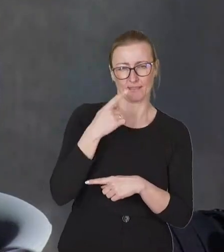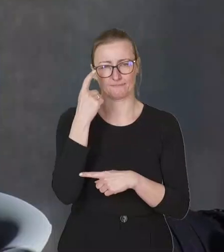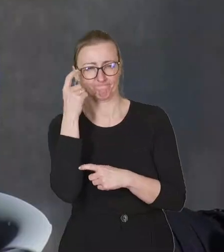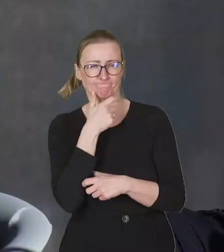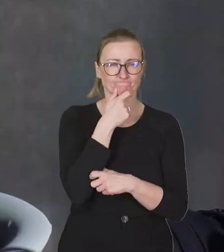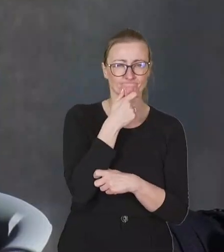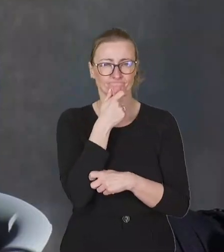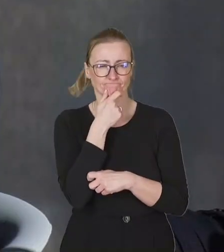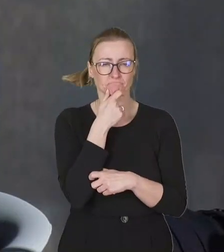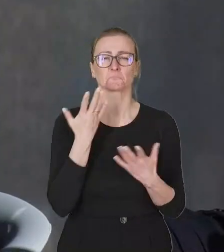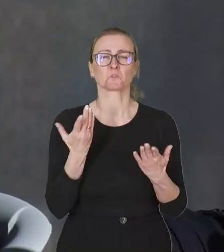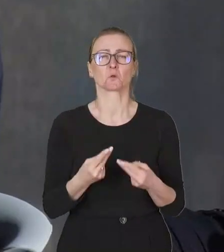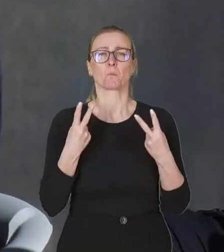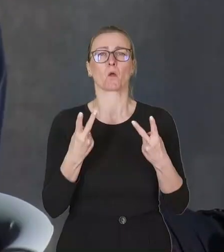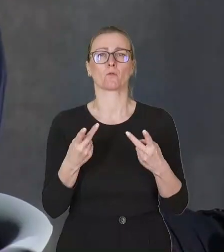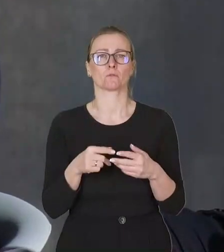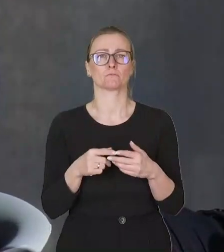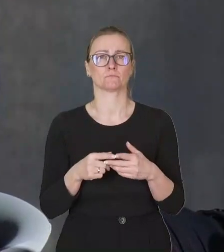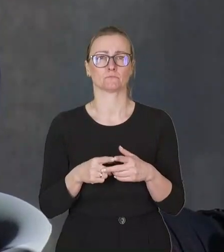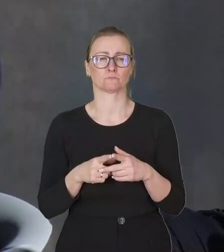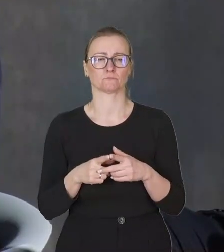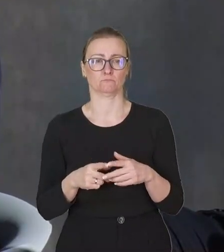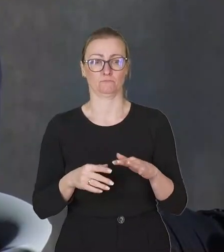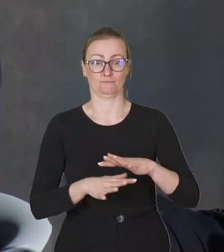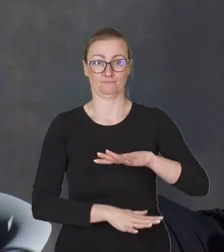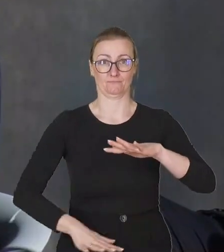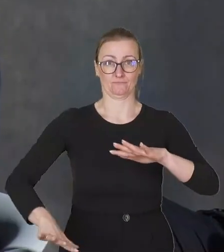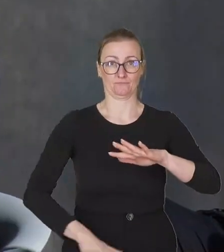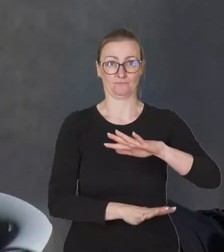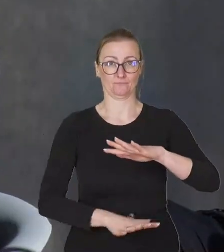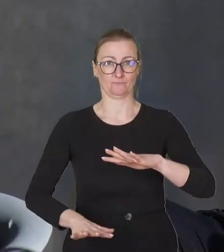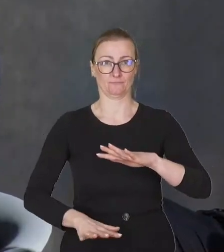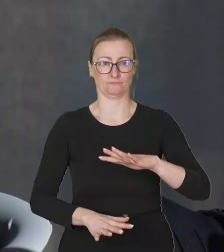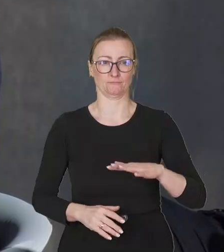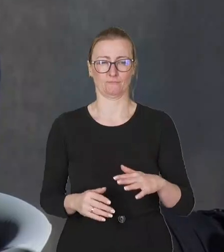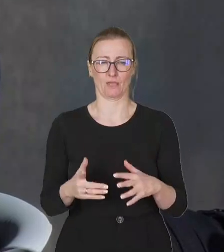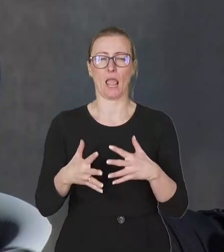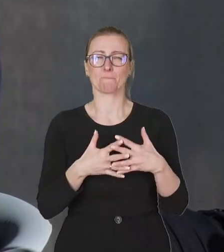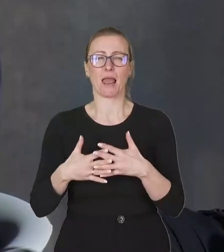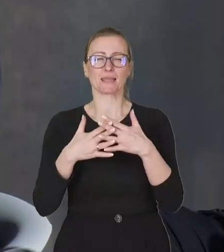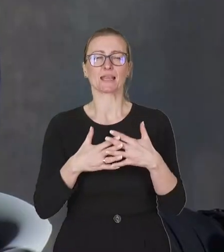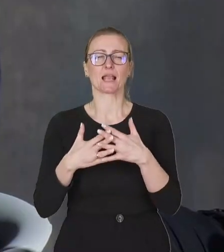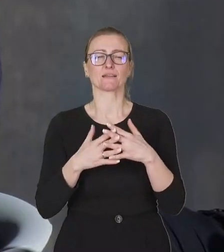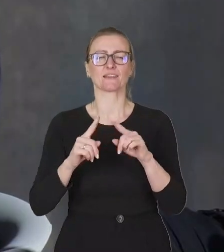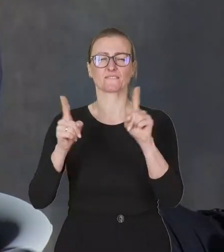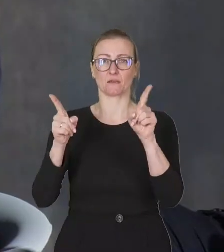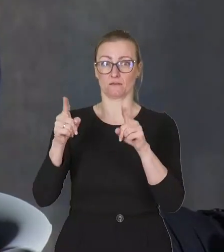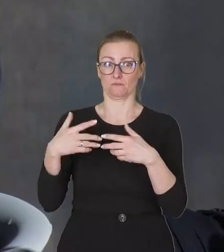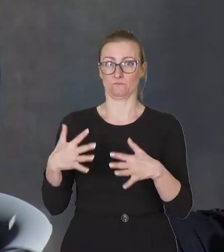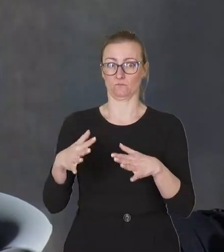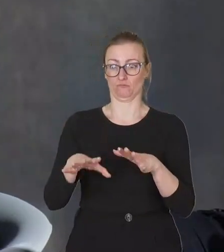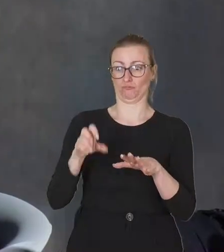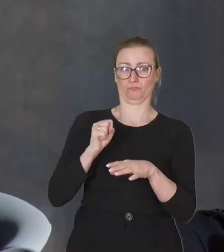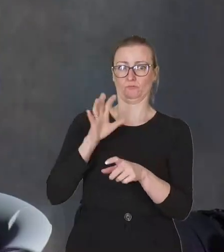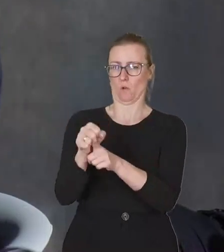good conditions, and then those garage companies emerged. Mm-hmm. So on one hand, the regions should have some kind of freedom to set their